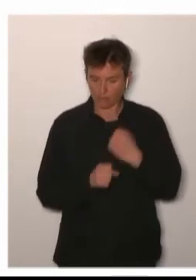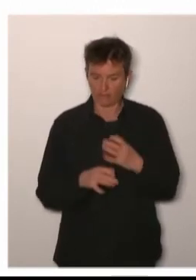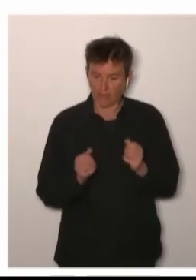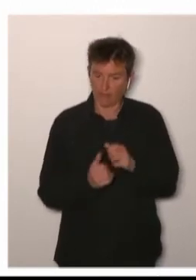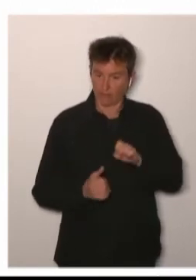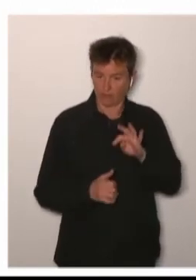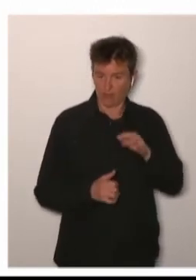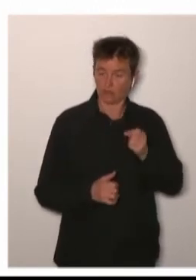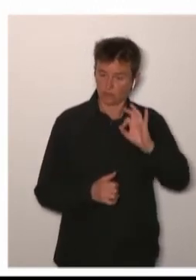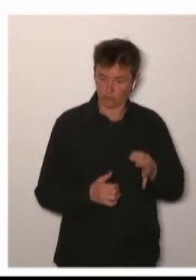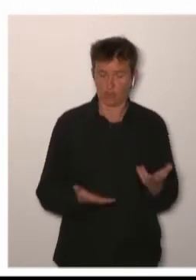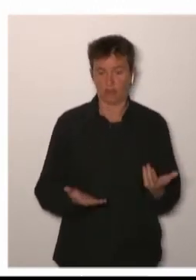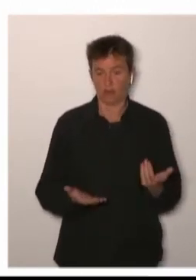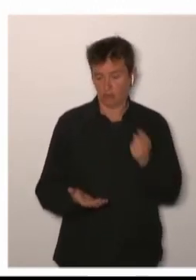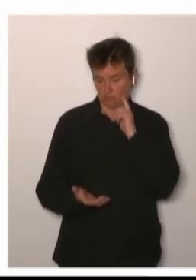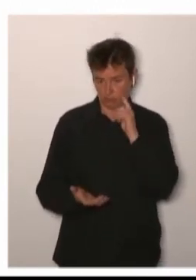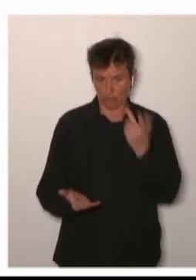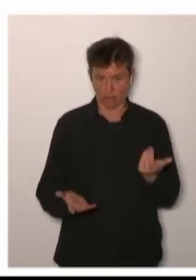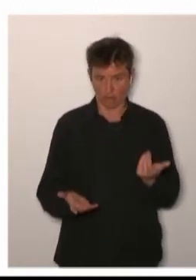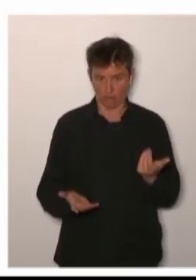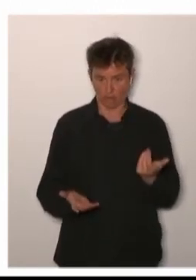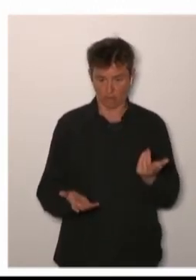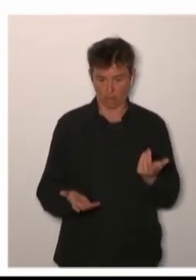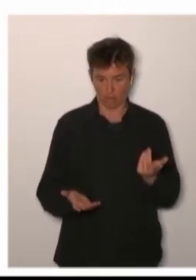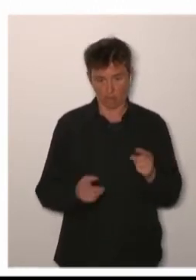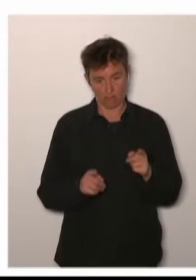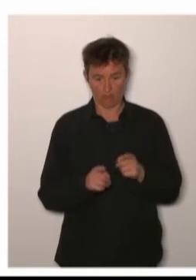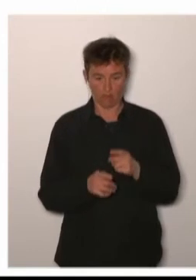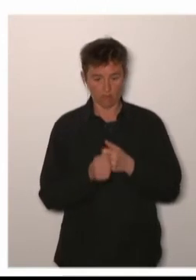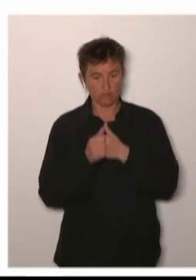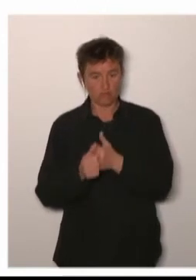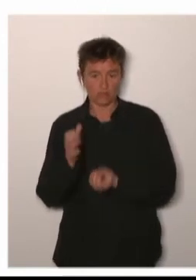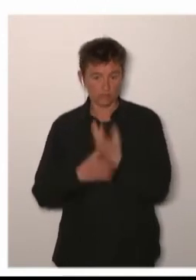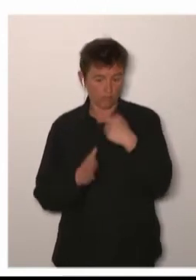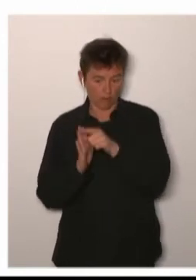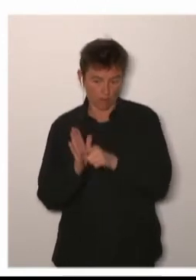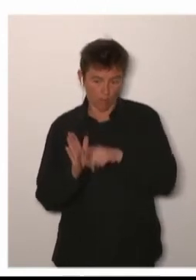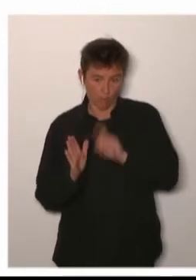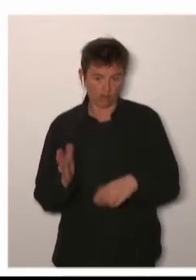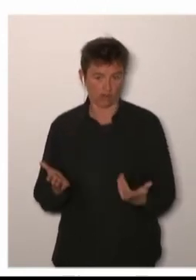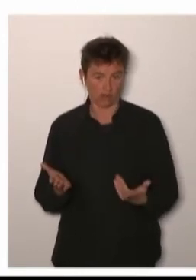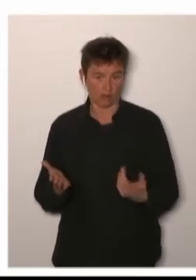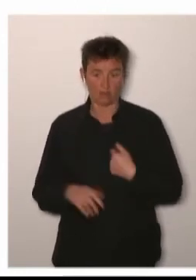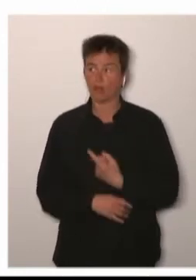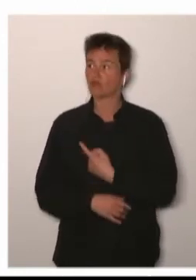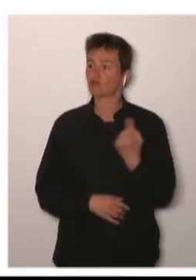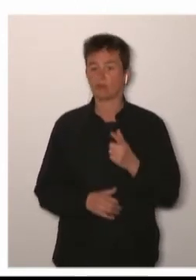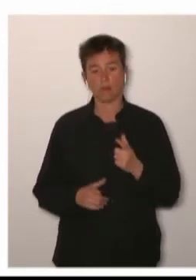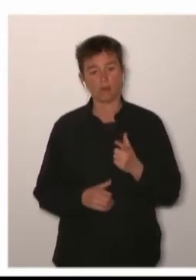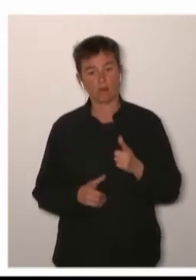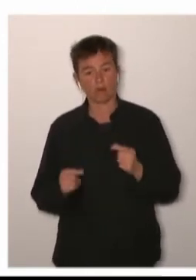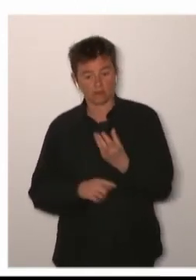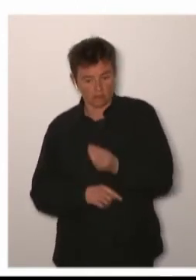new HTA regulation. It is not only for pediatric cancer, but it will concern everyone. And I think there is a real